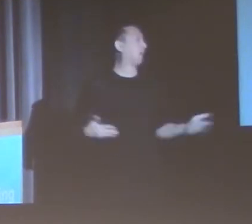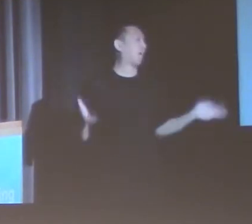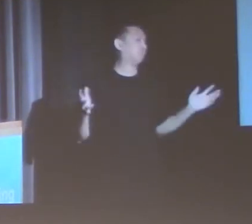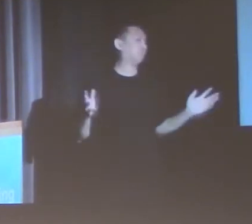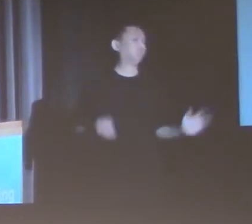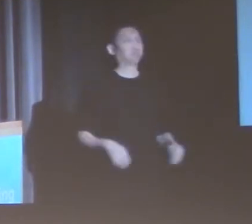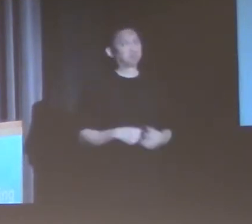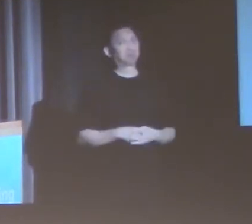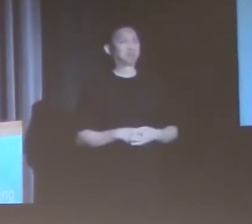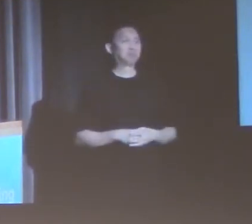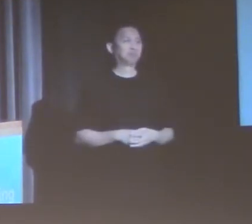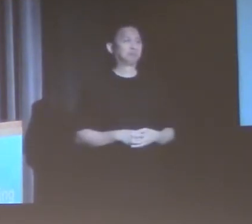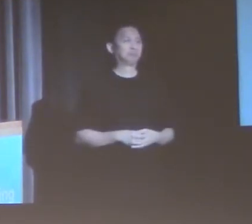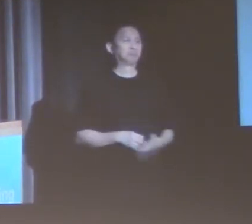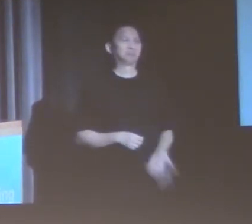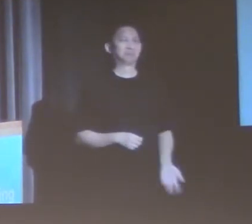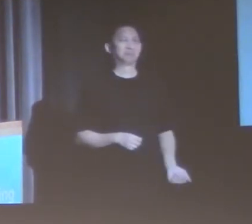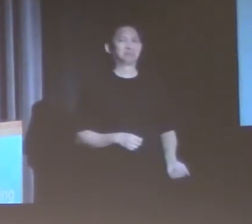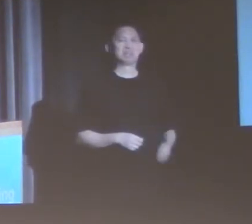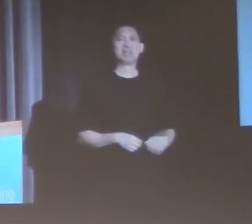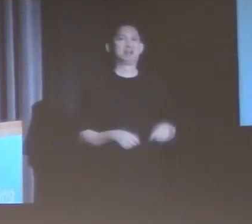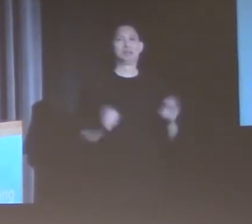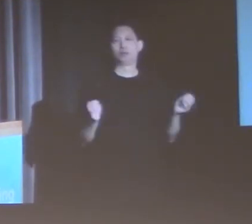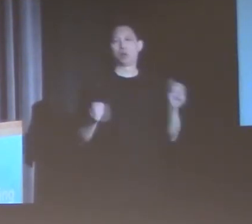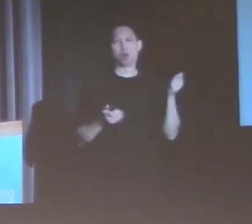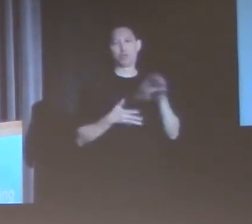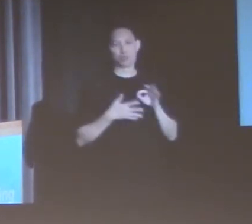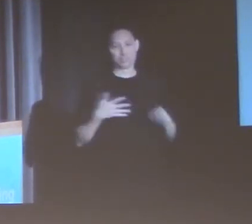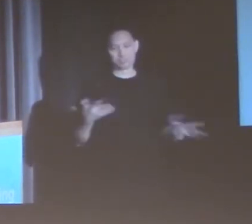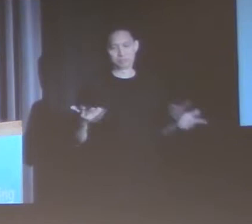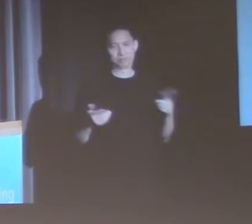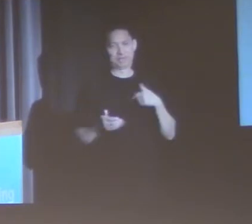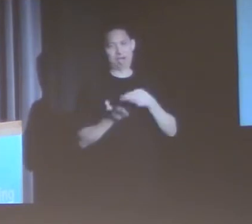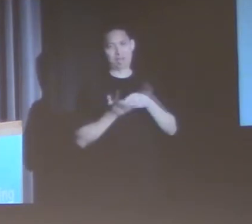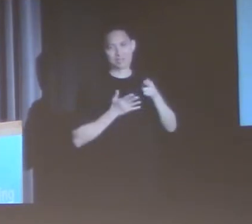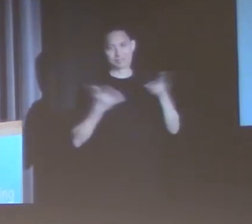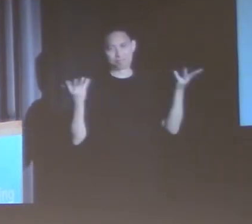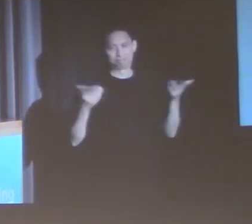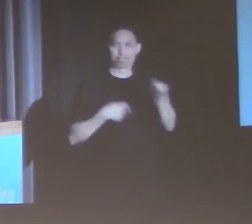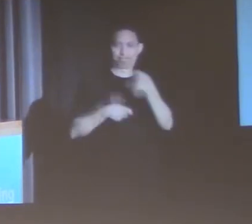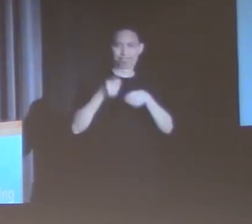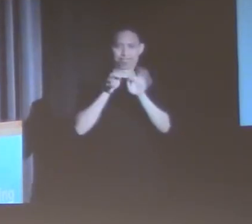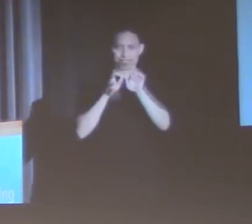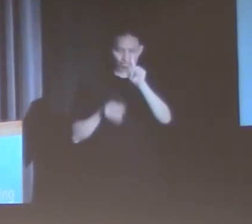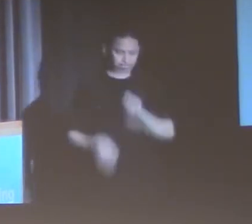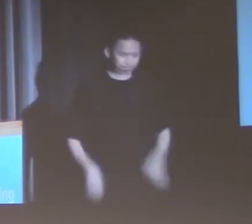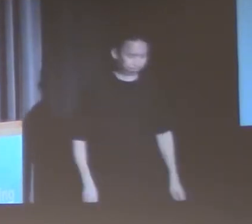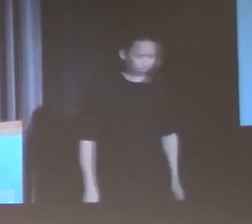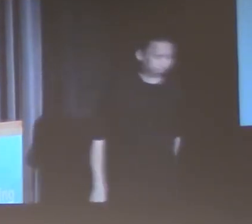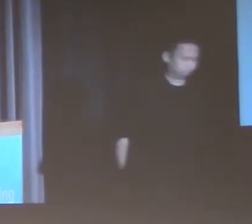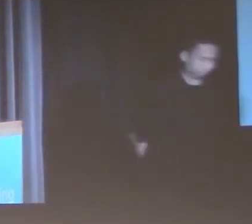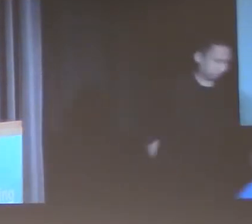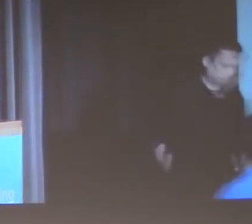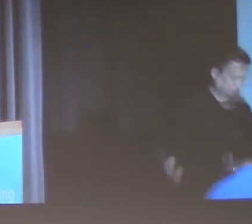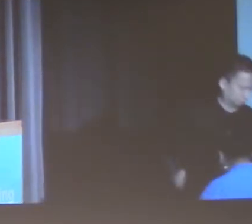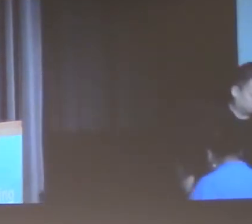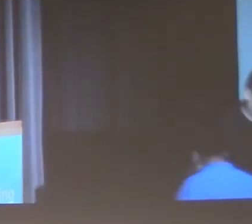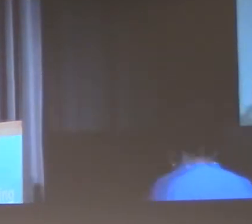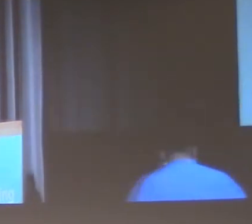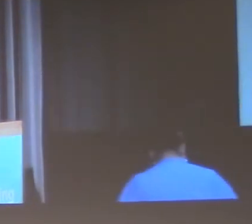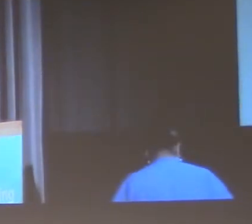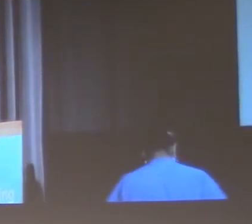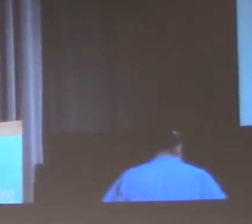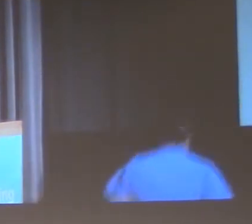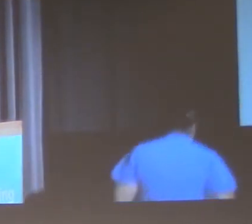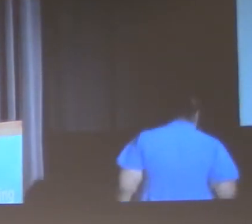It's like it was. There was no other choice than to be honest, and you know, Islamic States harm